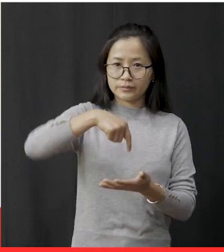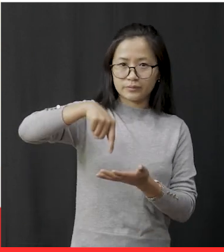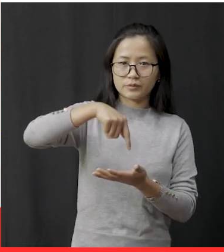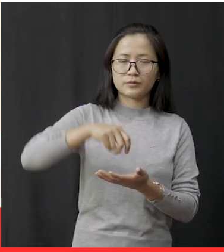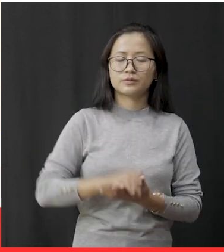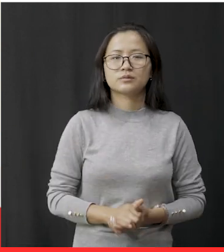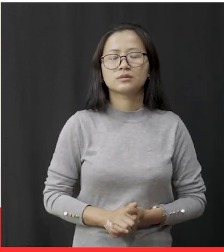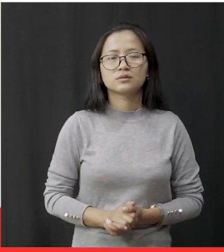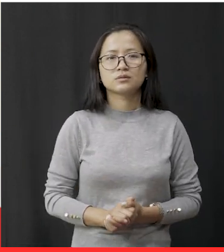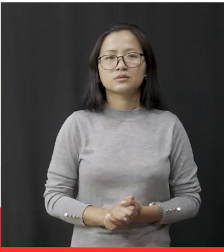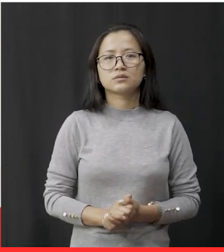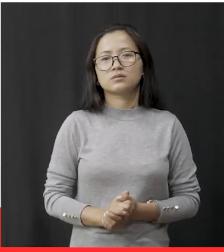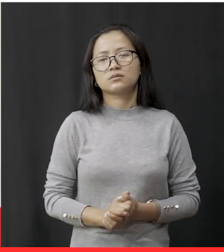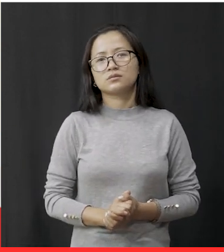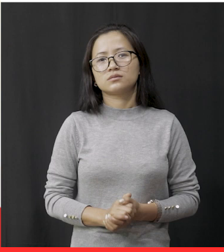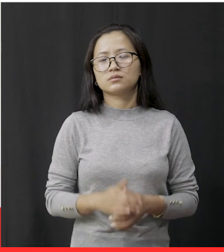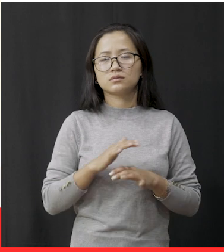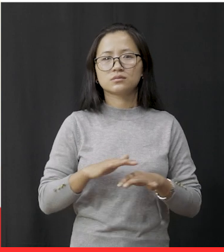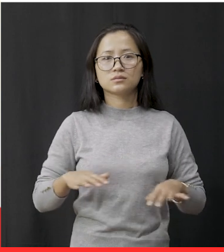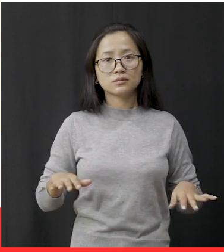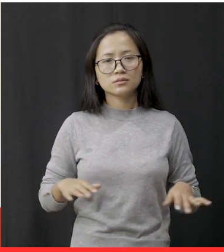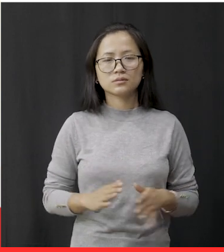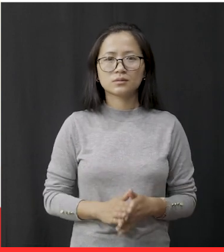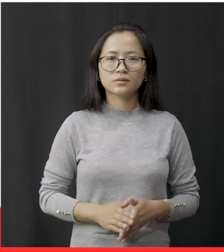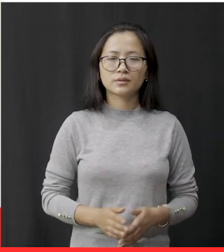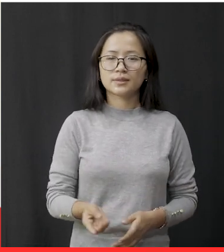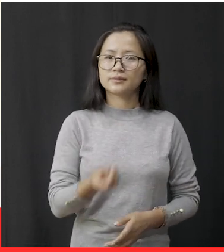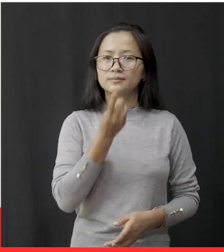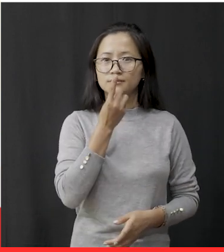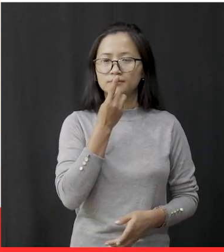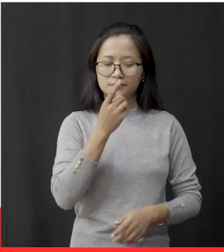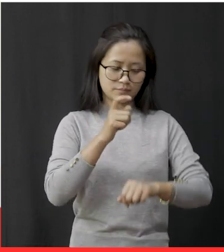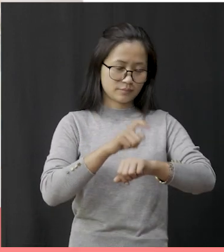Okay? Okay, so now students, it is dinner time.